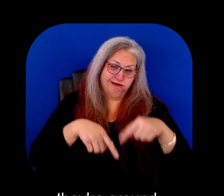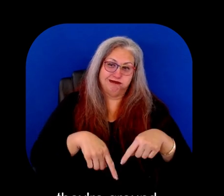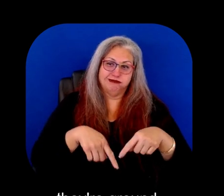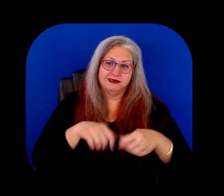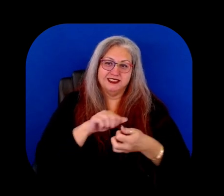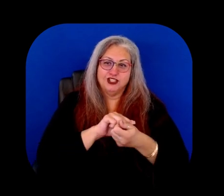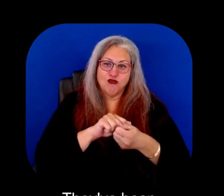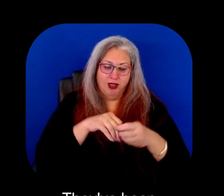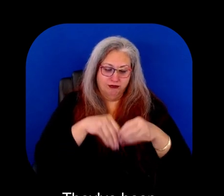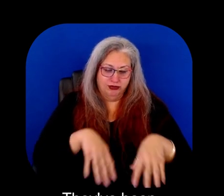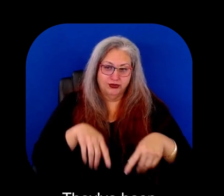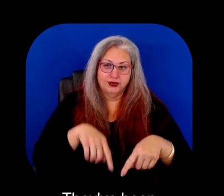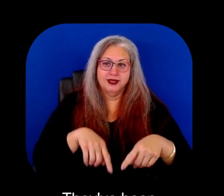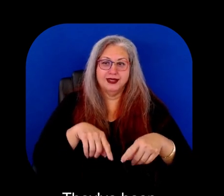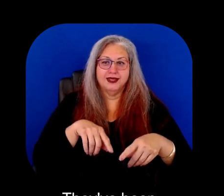are ground,